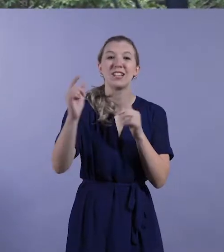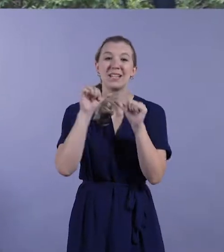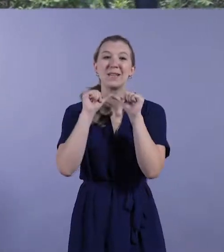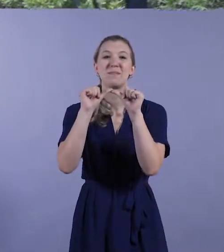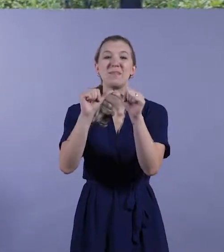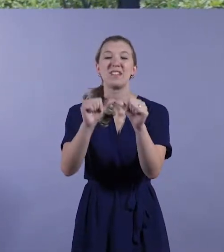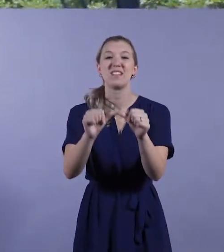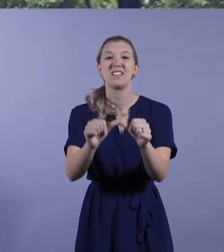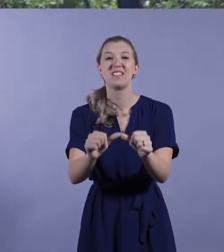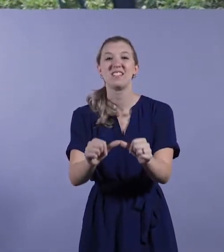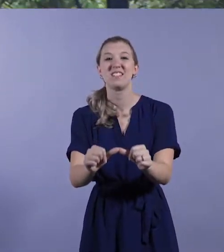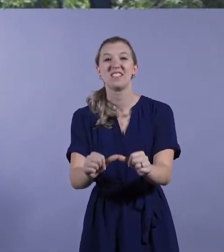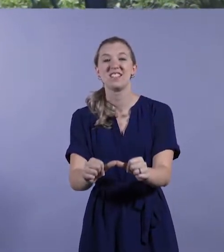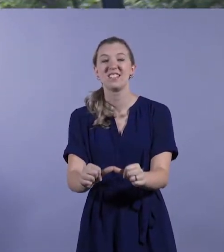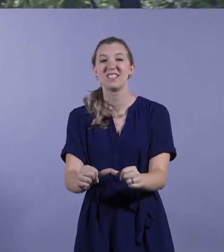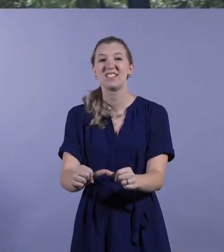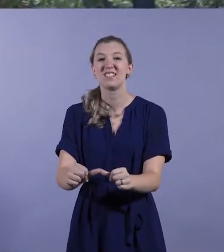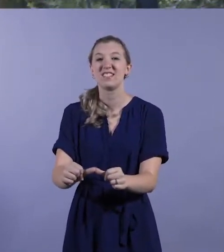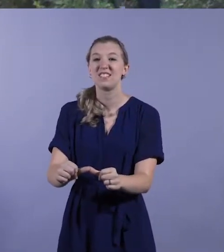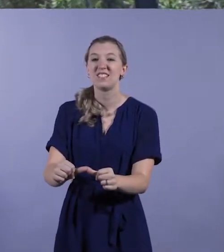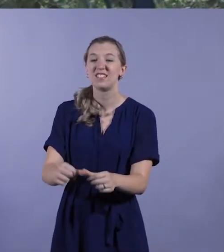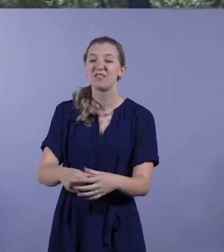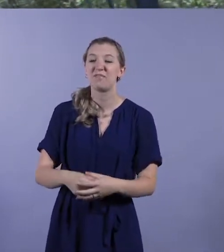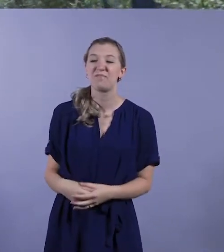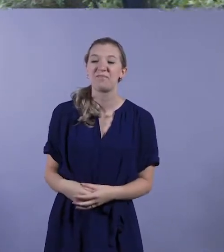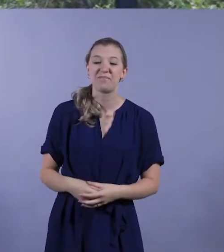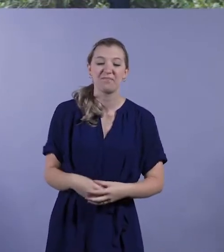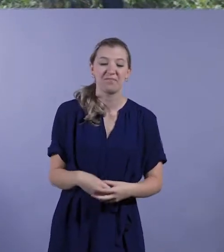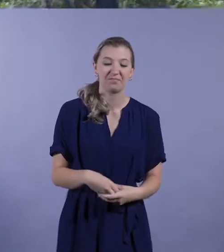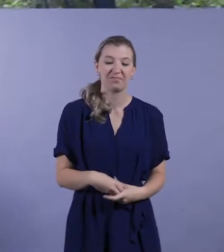no turning back.